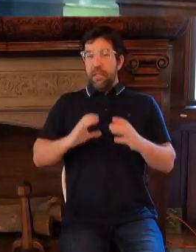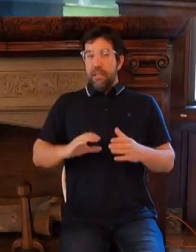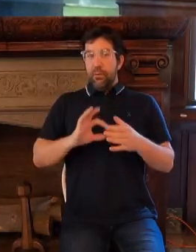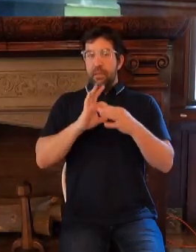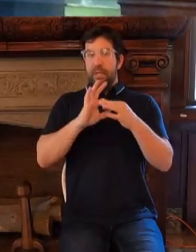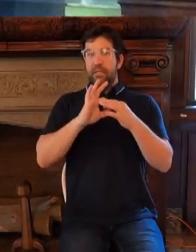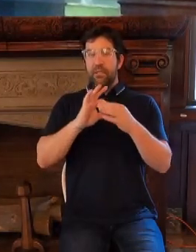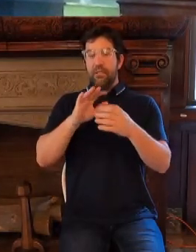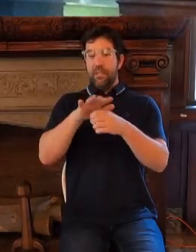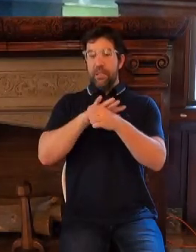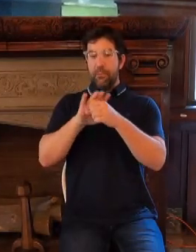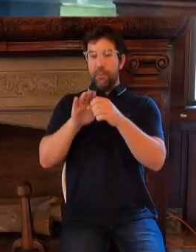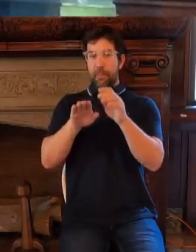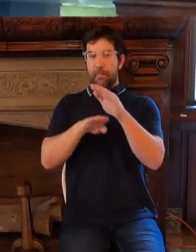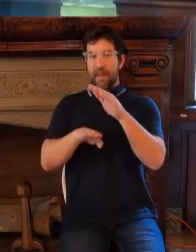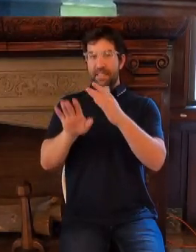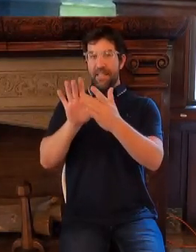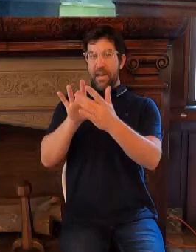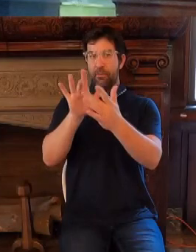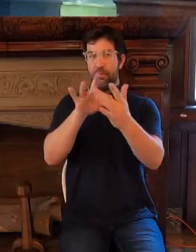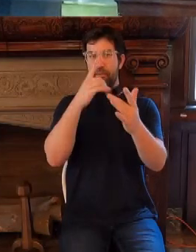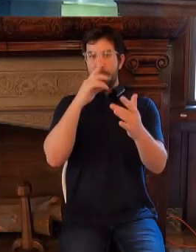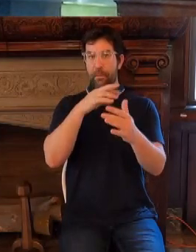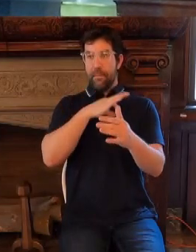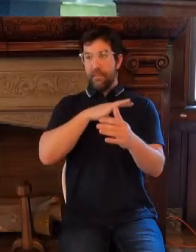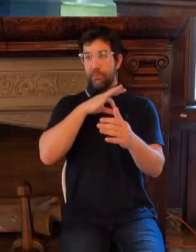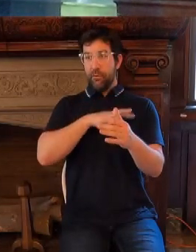neighborhood-based outreach for the city of Pittsburgh.